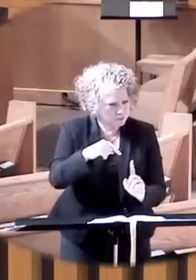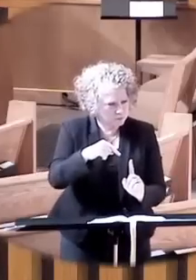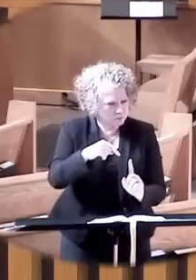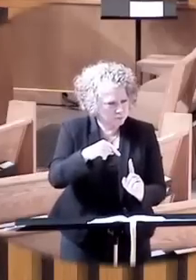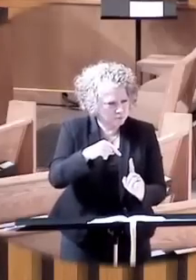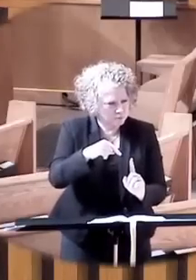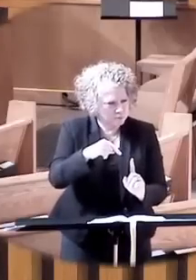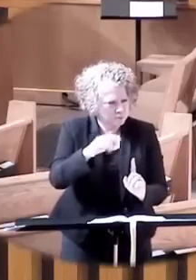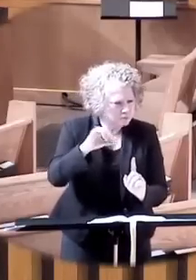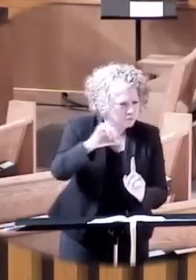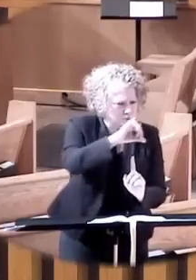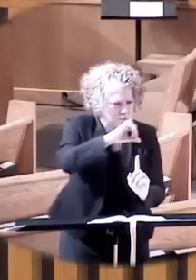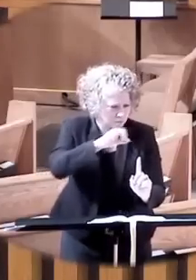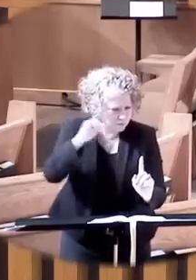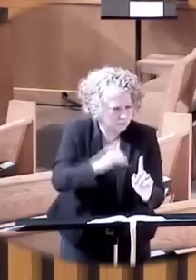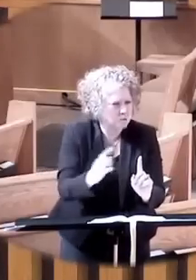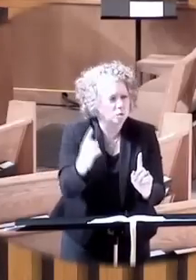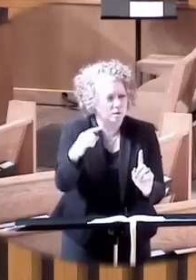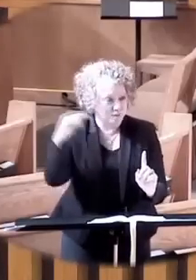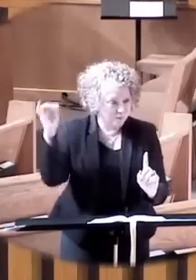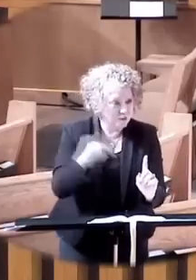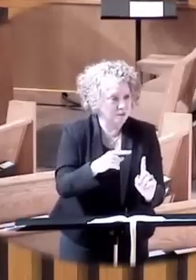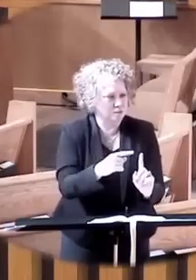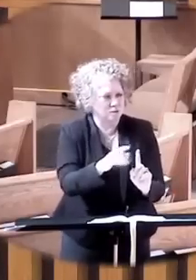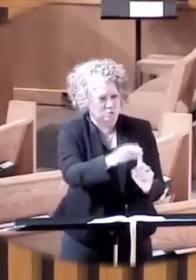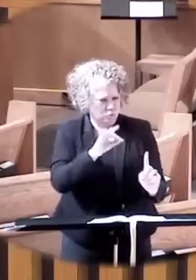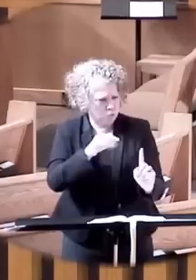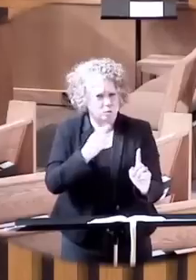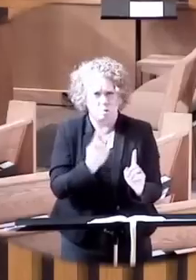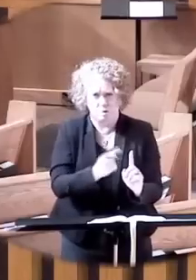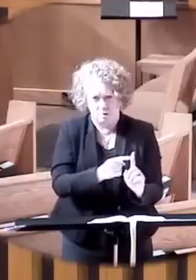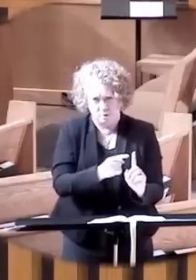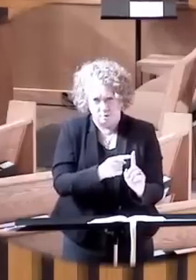anoint this one, for this is the one.